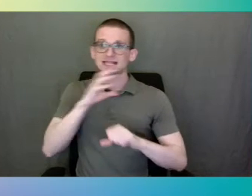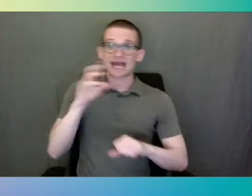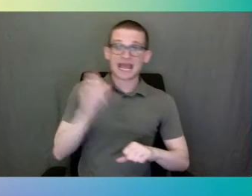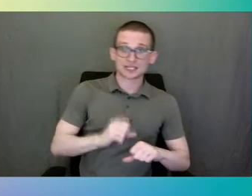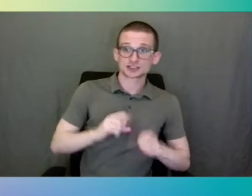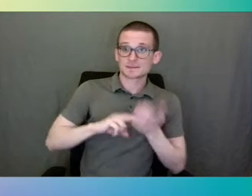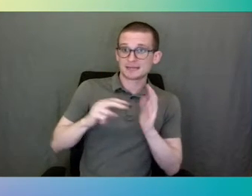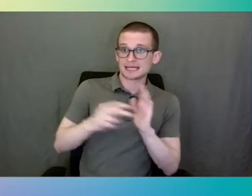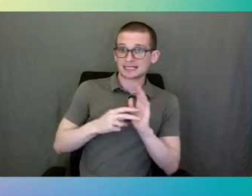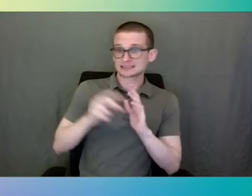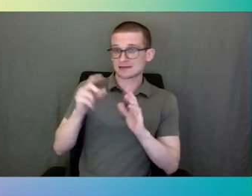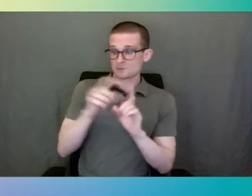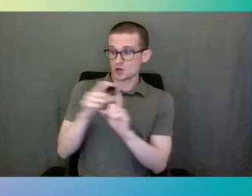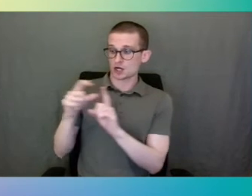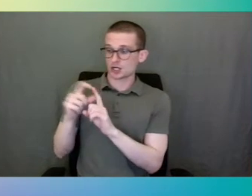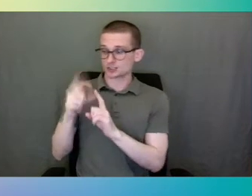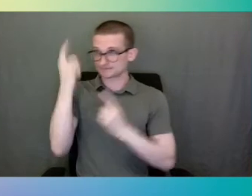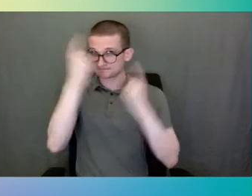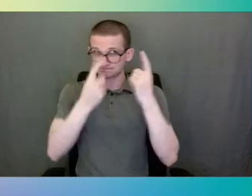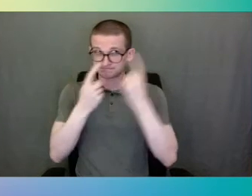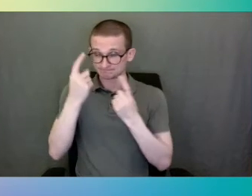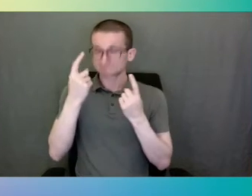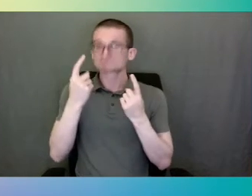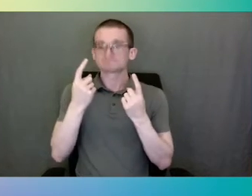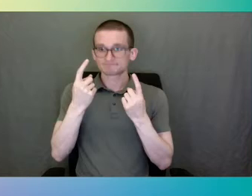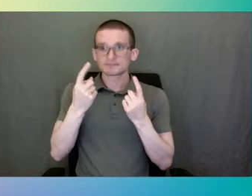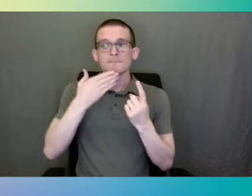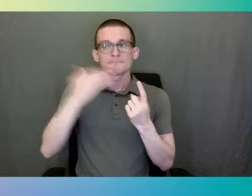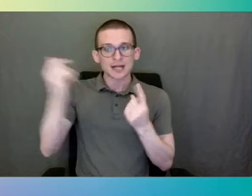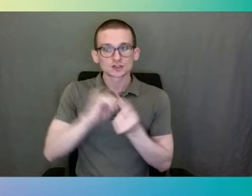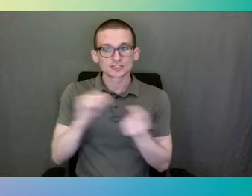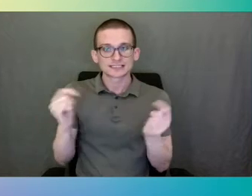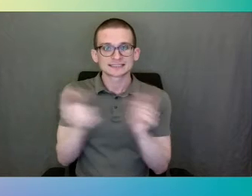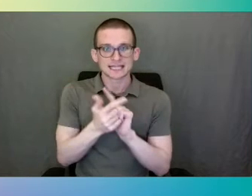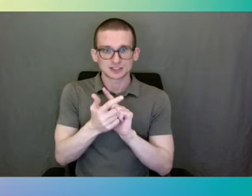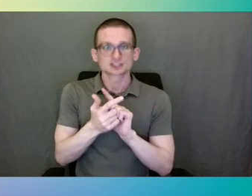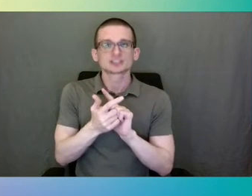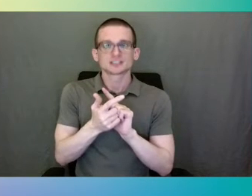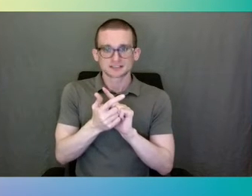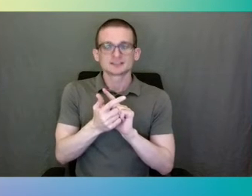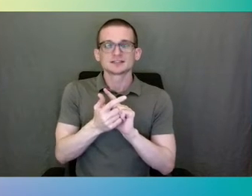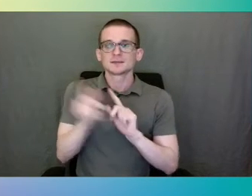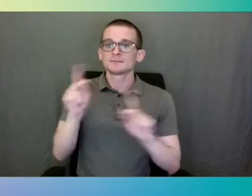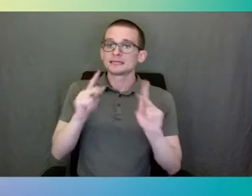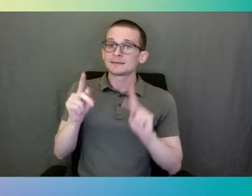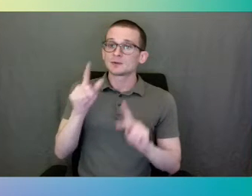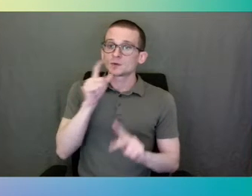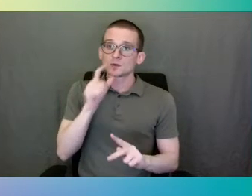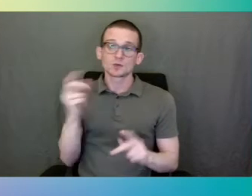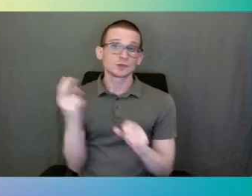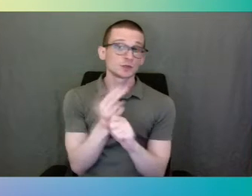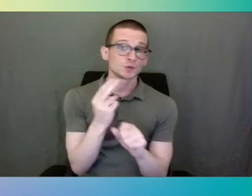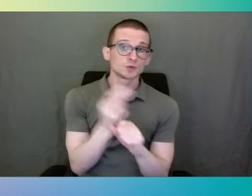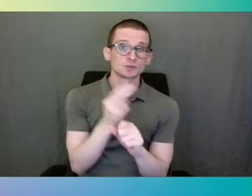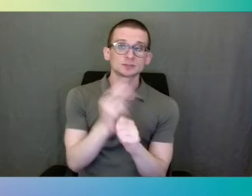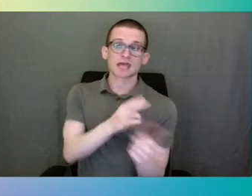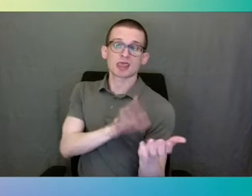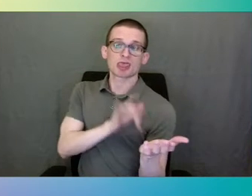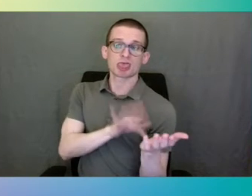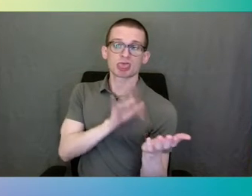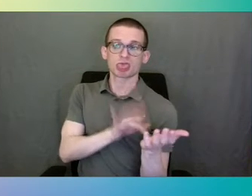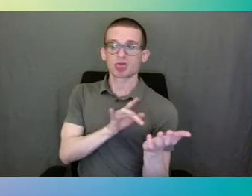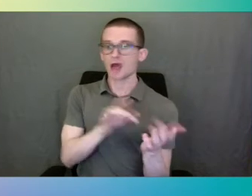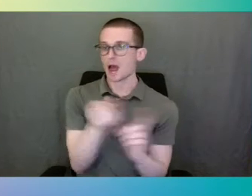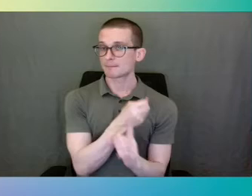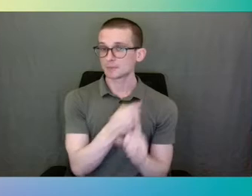of 1 Corinthians 6:9 could have been, should have been, those who use and abuse sex and those who use and